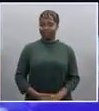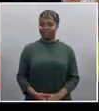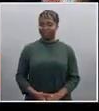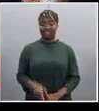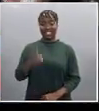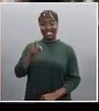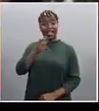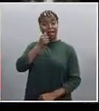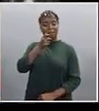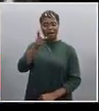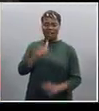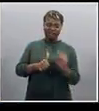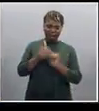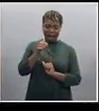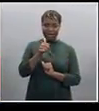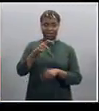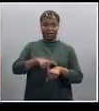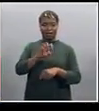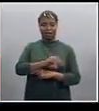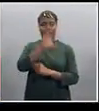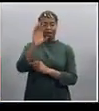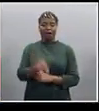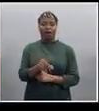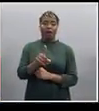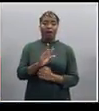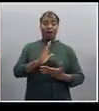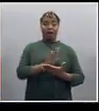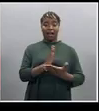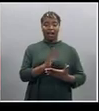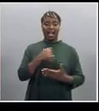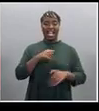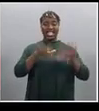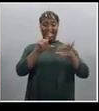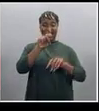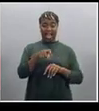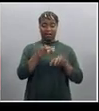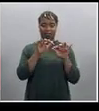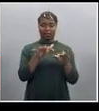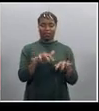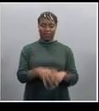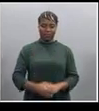lobby. Chance the Rapper's first performance in South Africa was lapped up by around 10,000 fans.